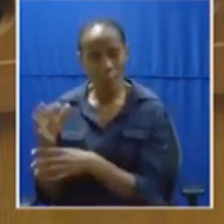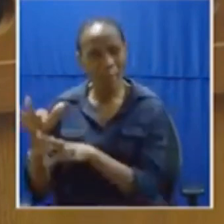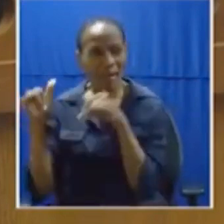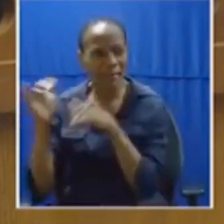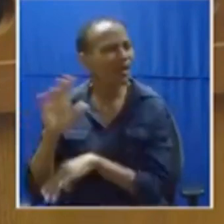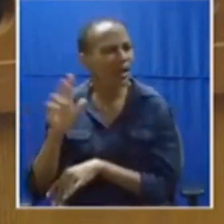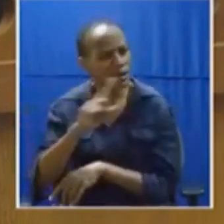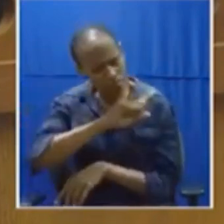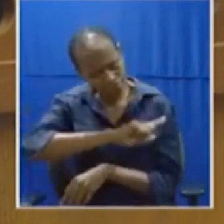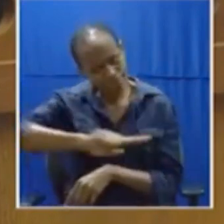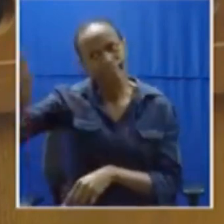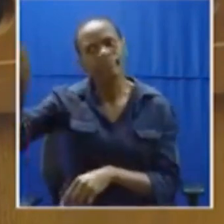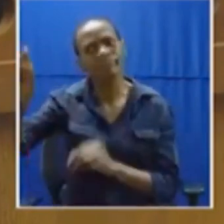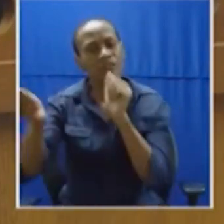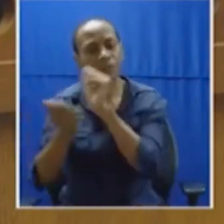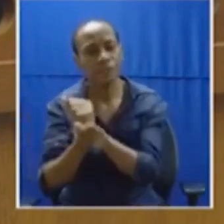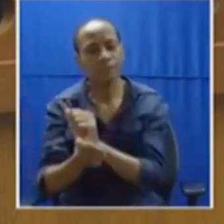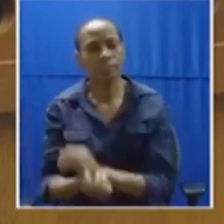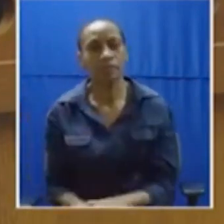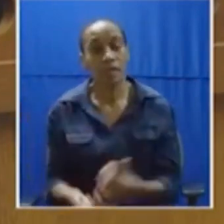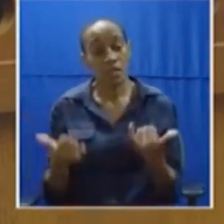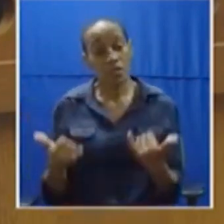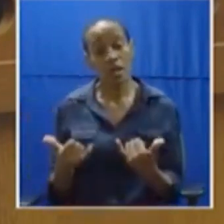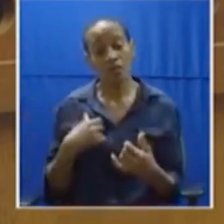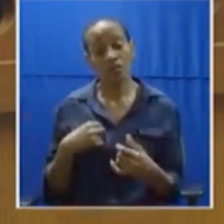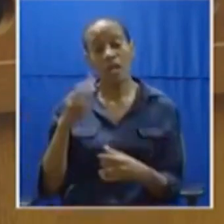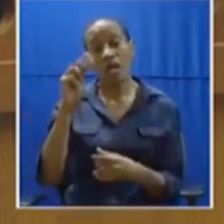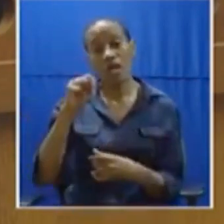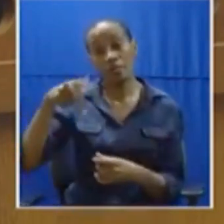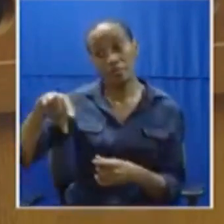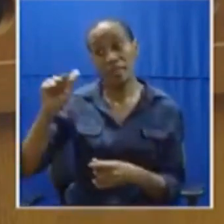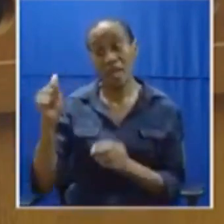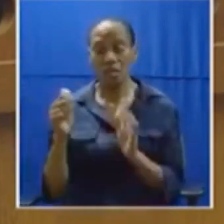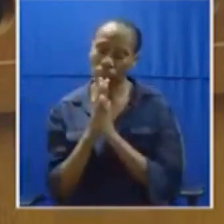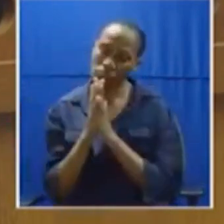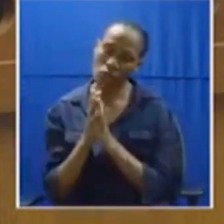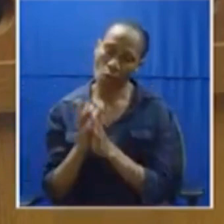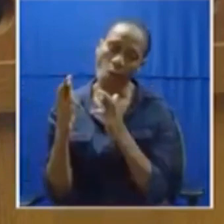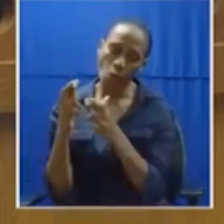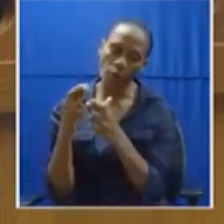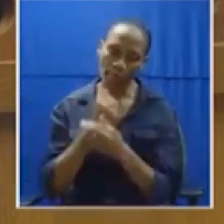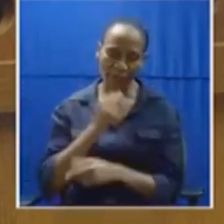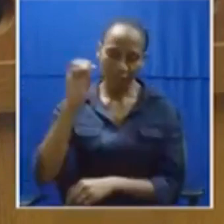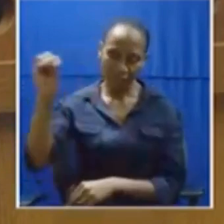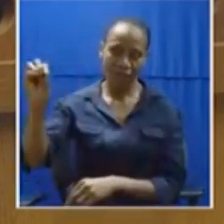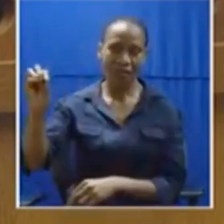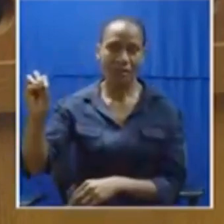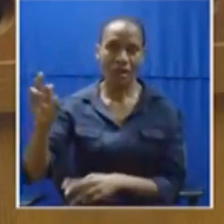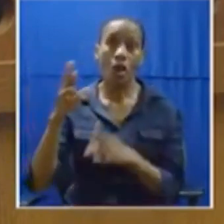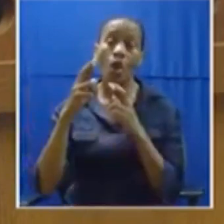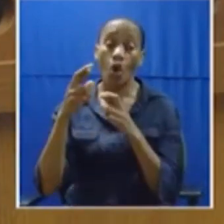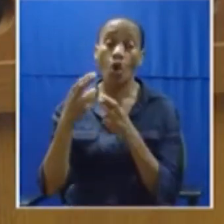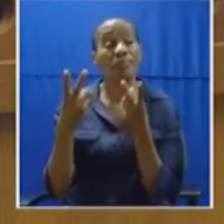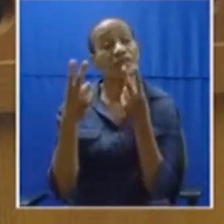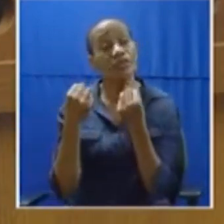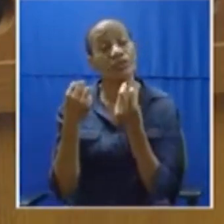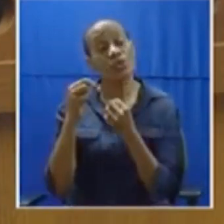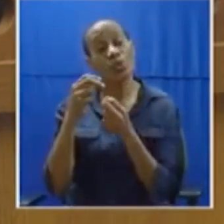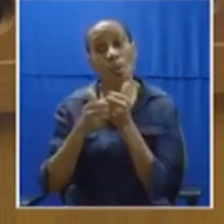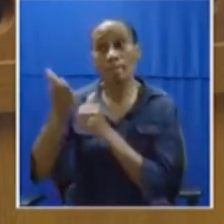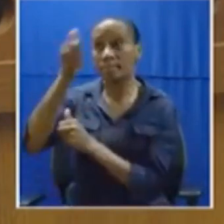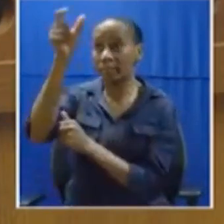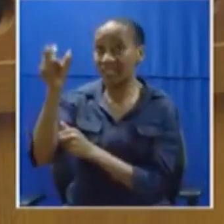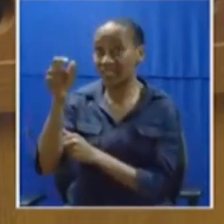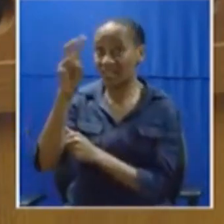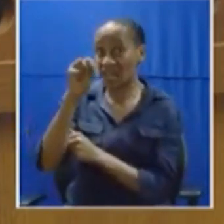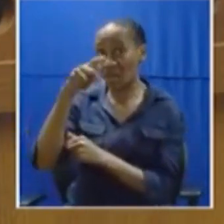Our hopes now lie in the office of the National Director of Public Prosecutions, and we hope that the new head of the NPA takes her orders from the